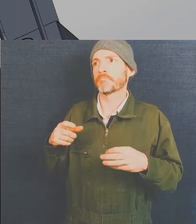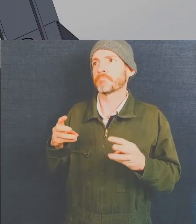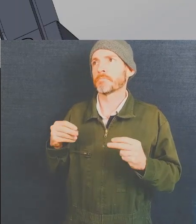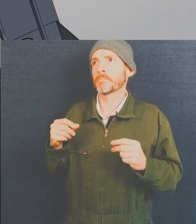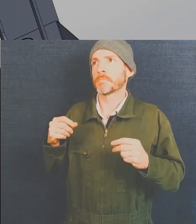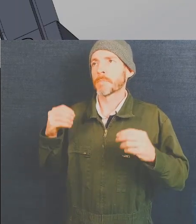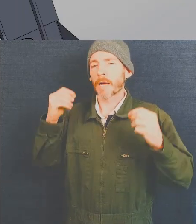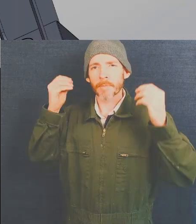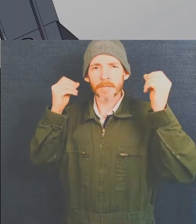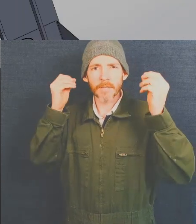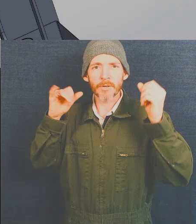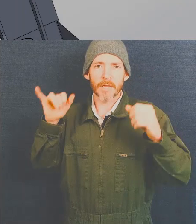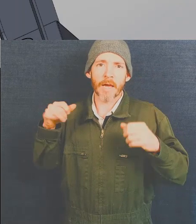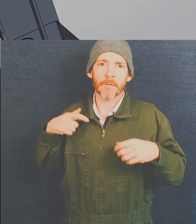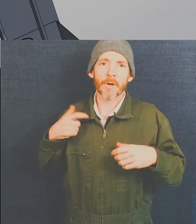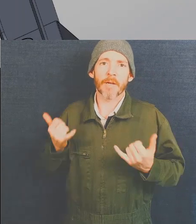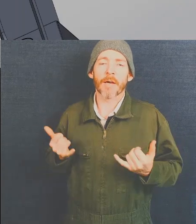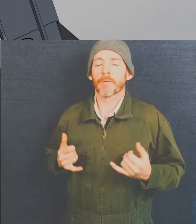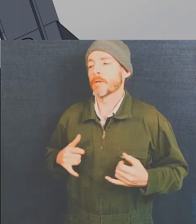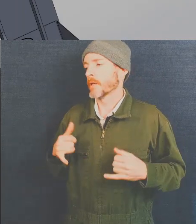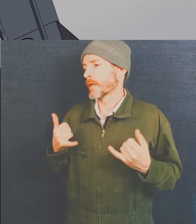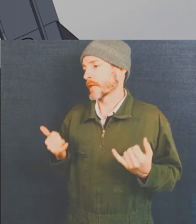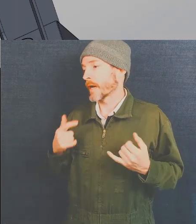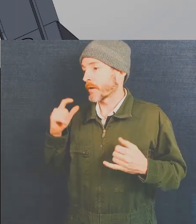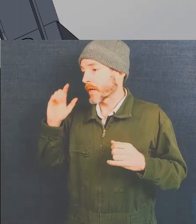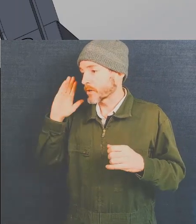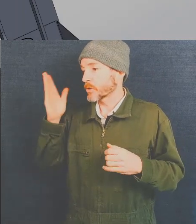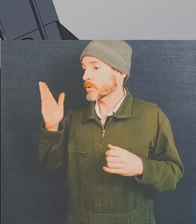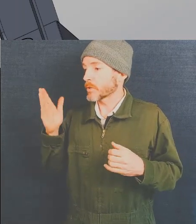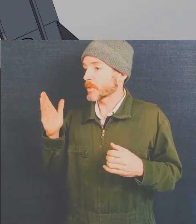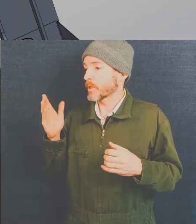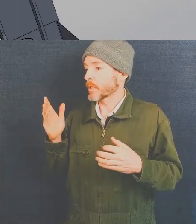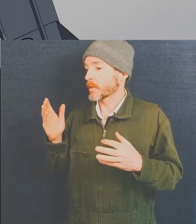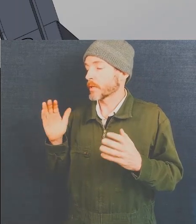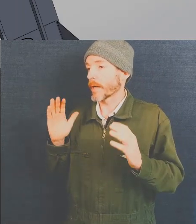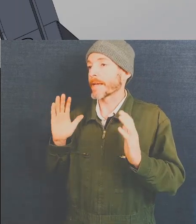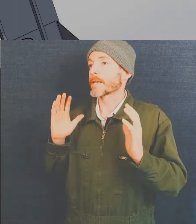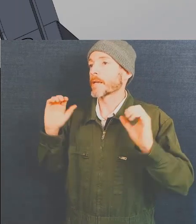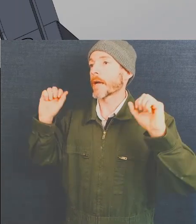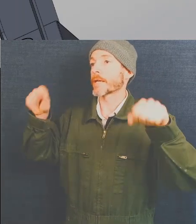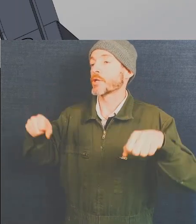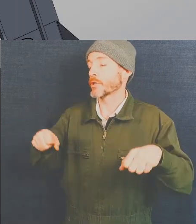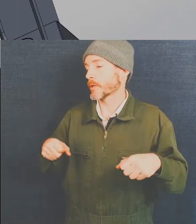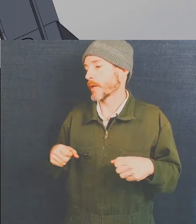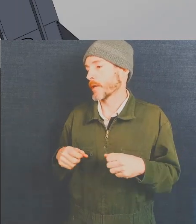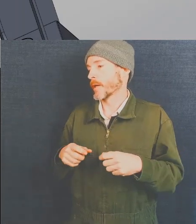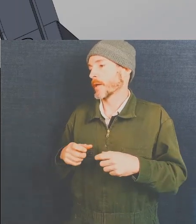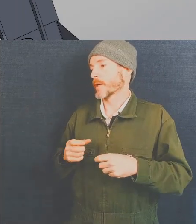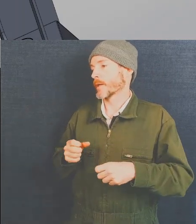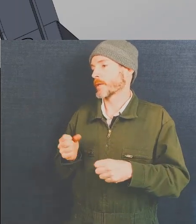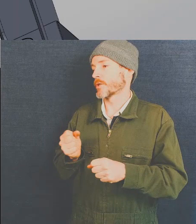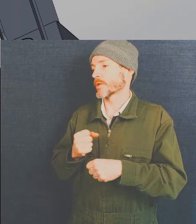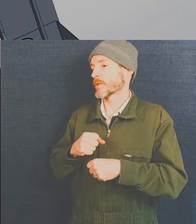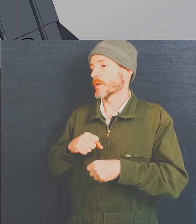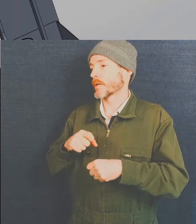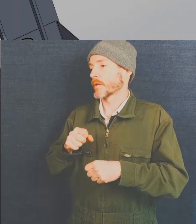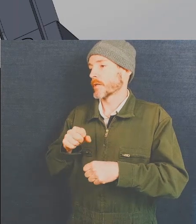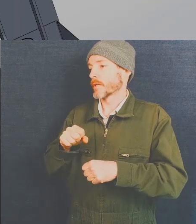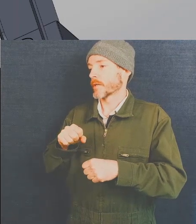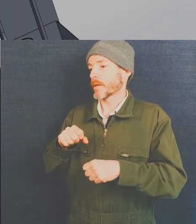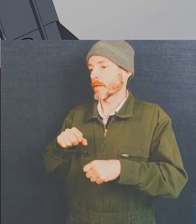uh, I'm considering that right now. Like now, I I could